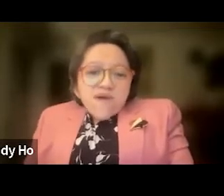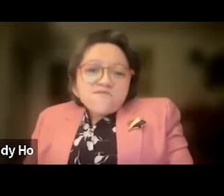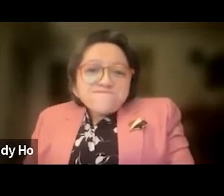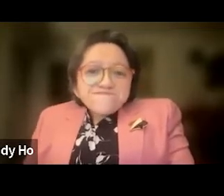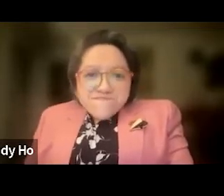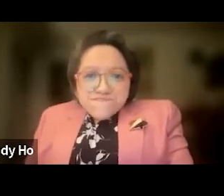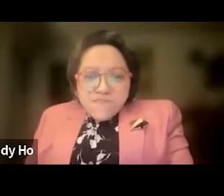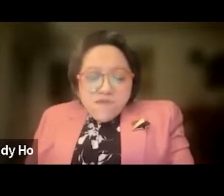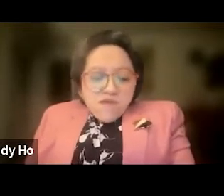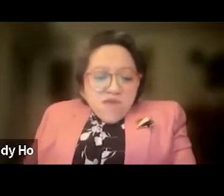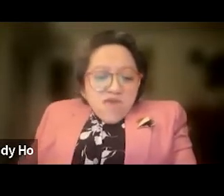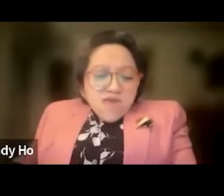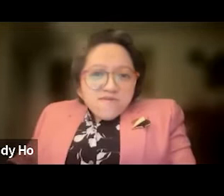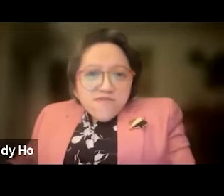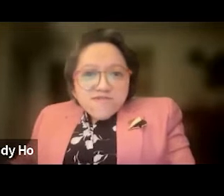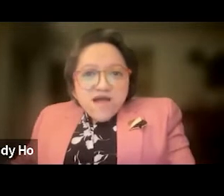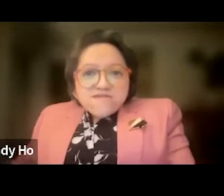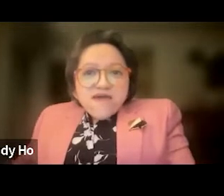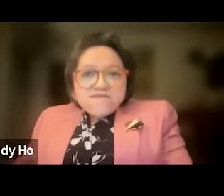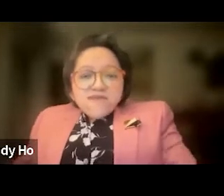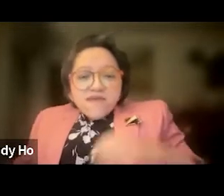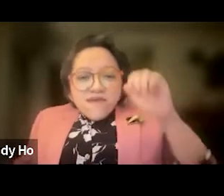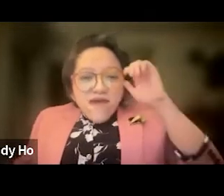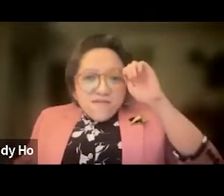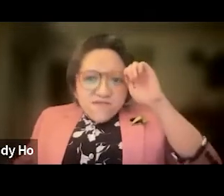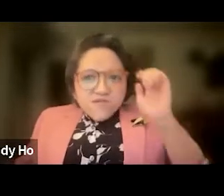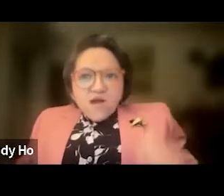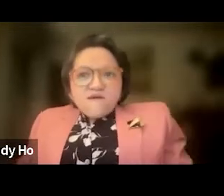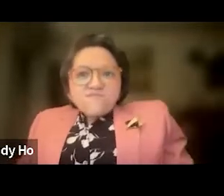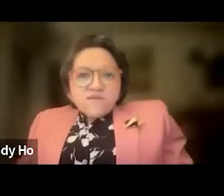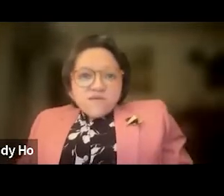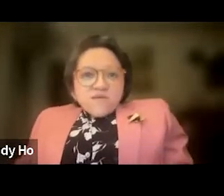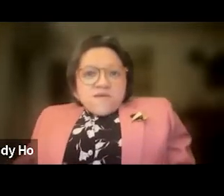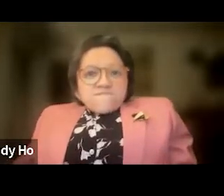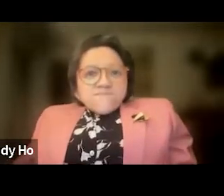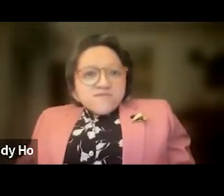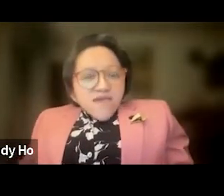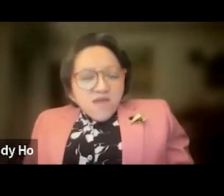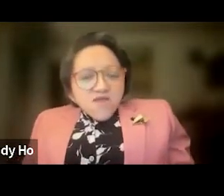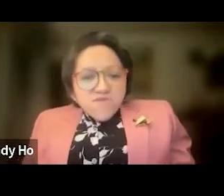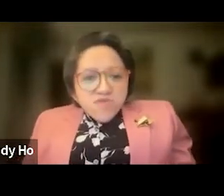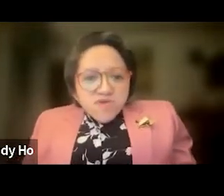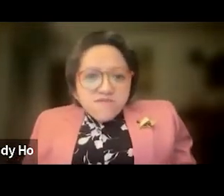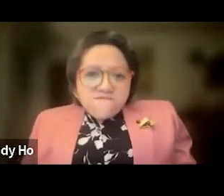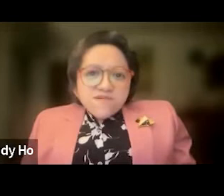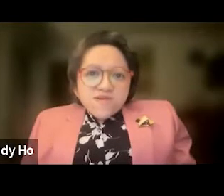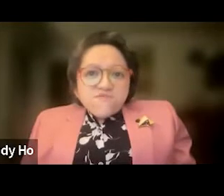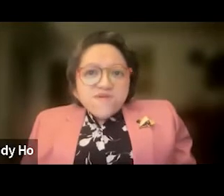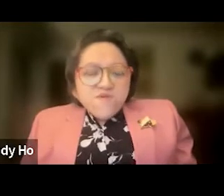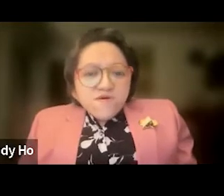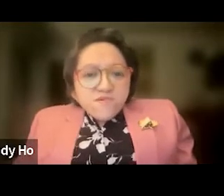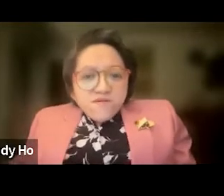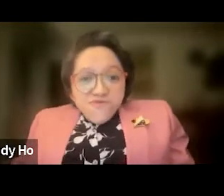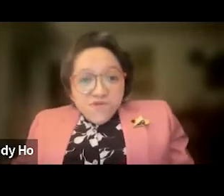came about. And in tonight's context, access is love means that our communities of